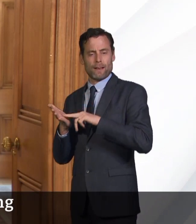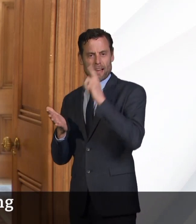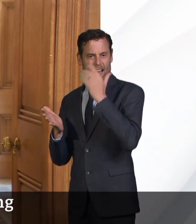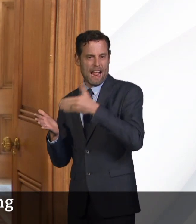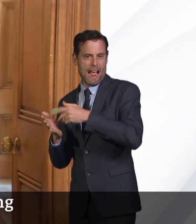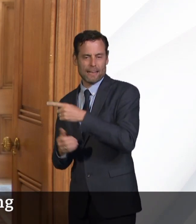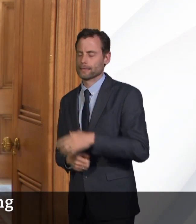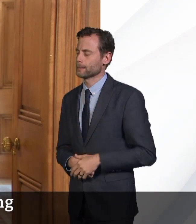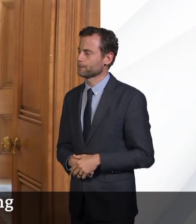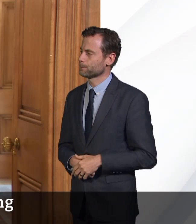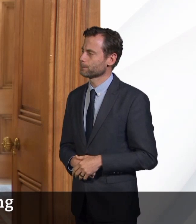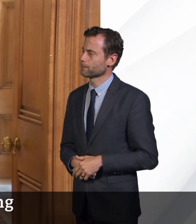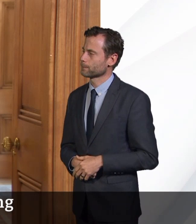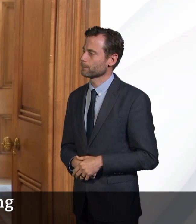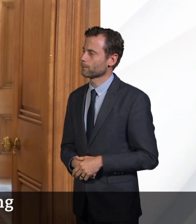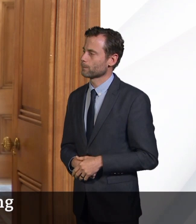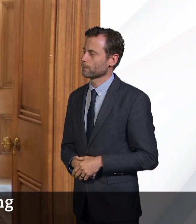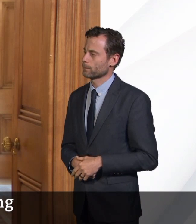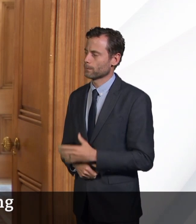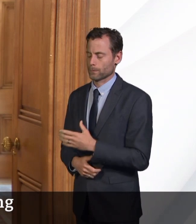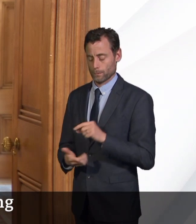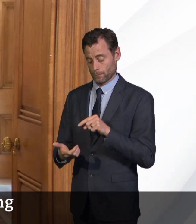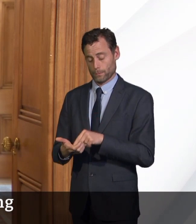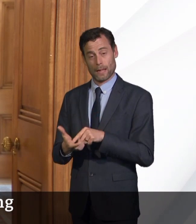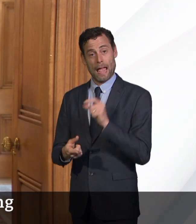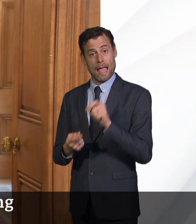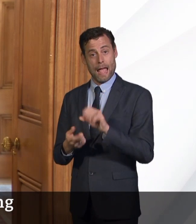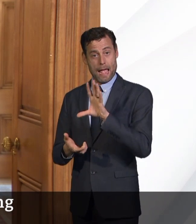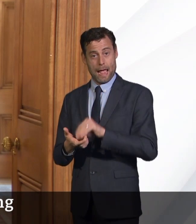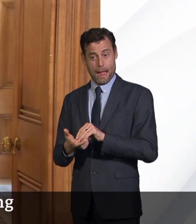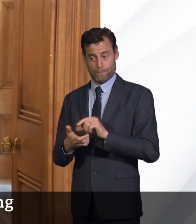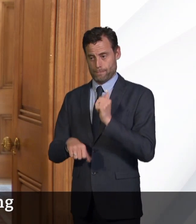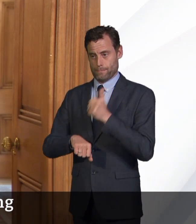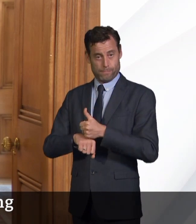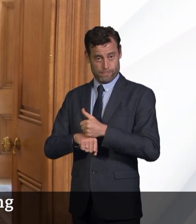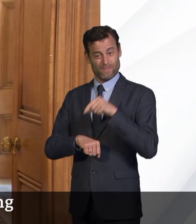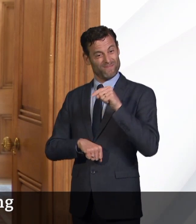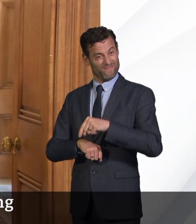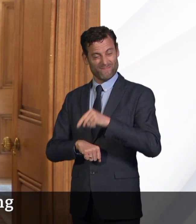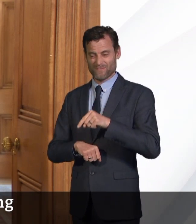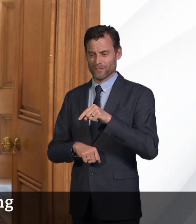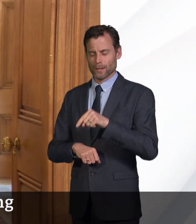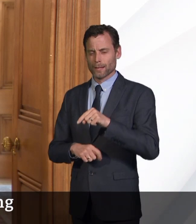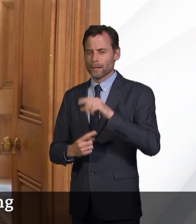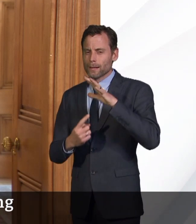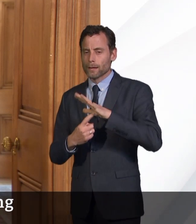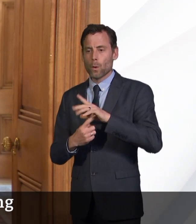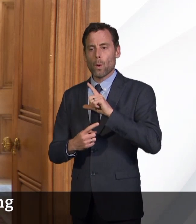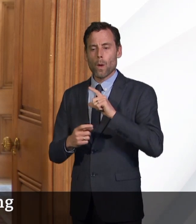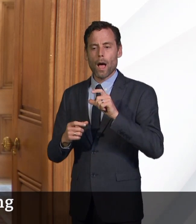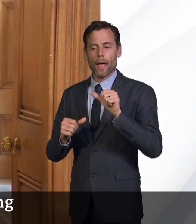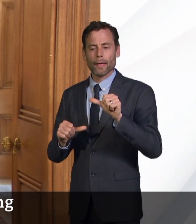important thing about the new tracing app that we are working on is quite critical as we start